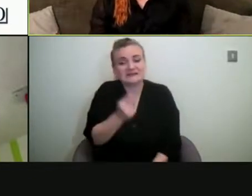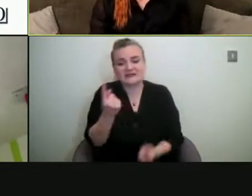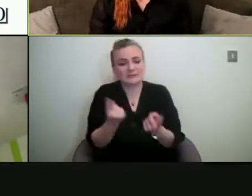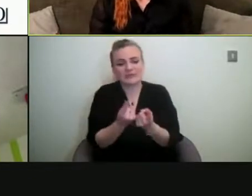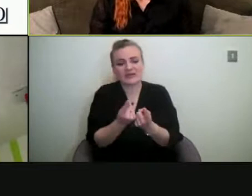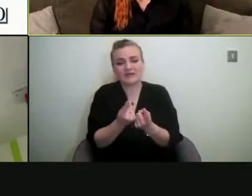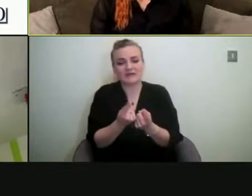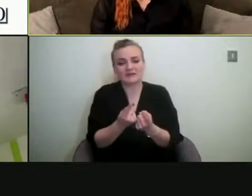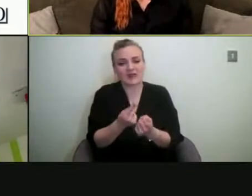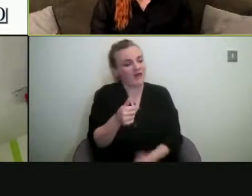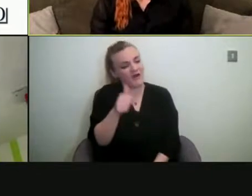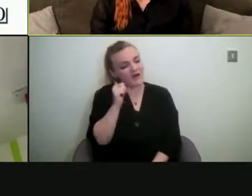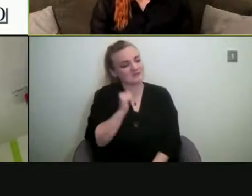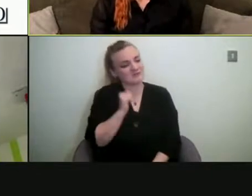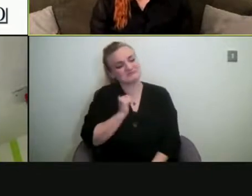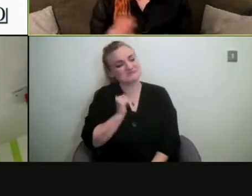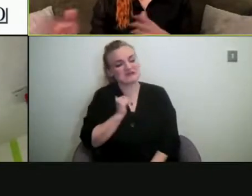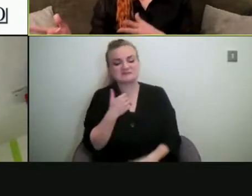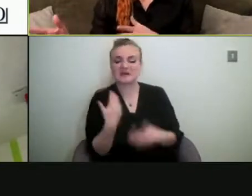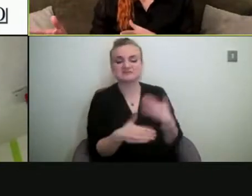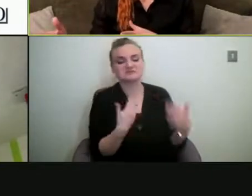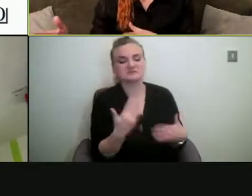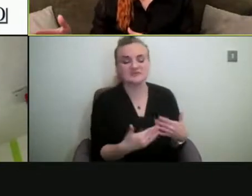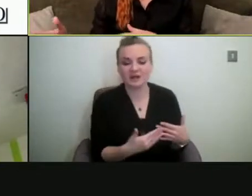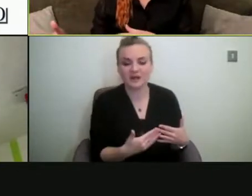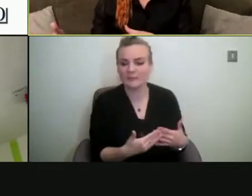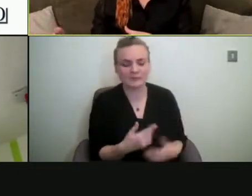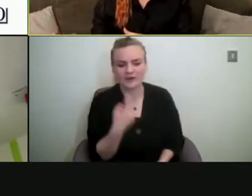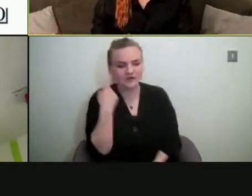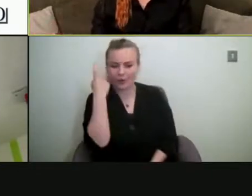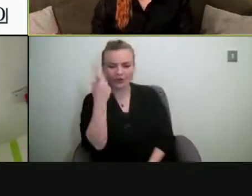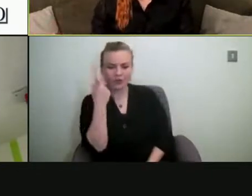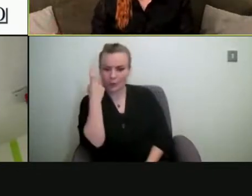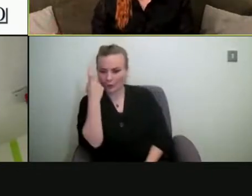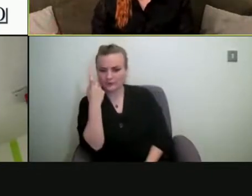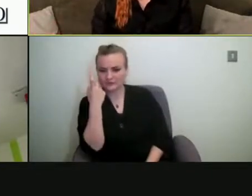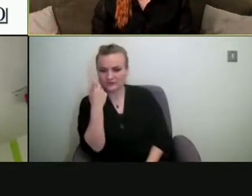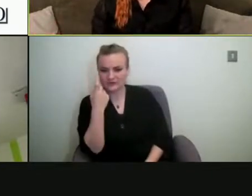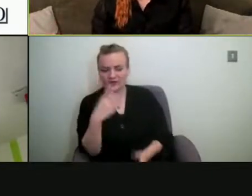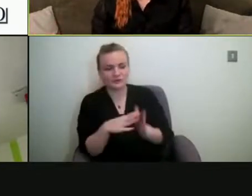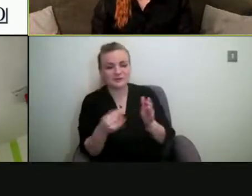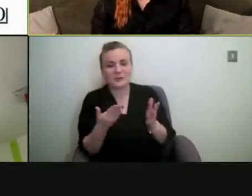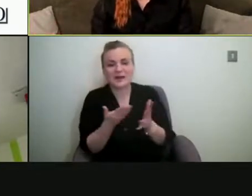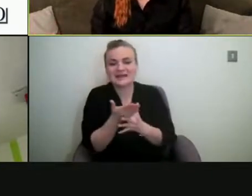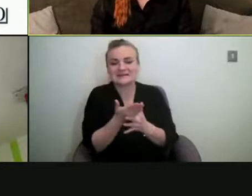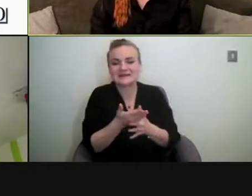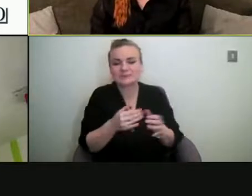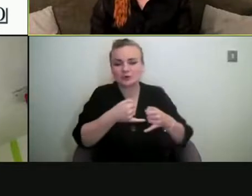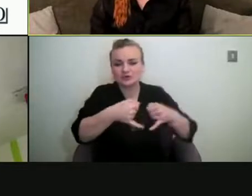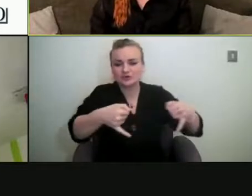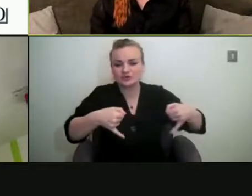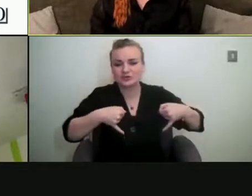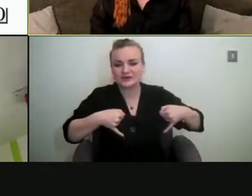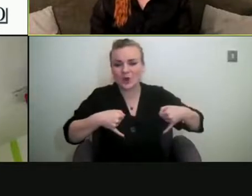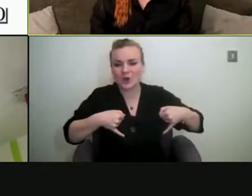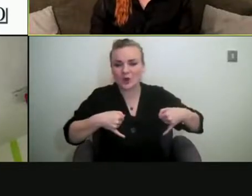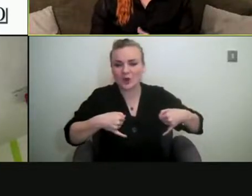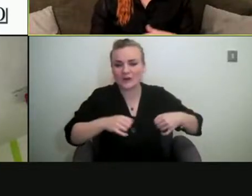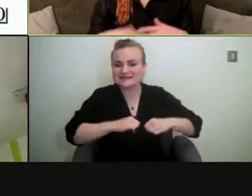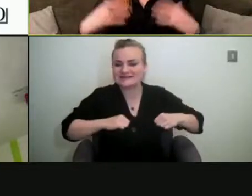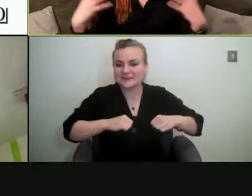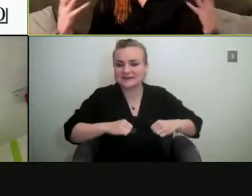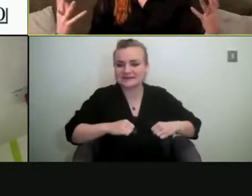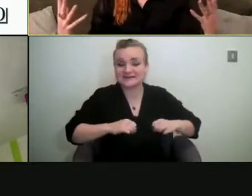about in terms of a studio. The question before about accessible studio spaces, you know, people